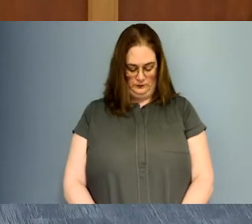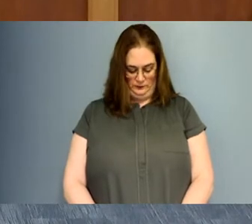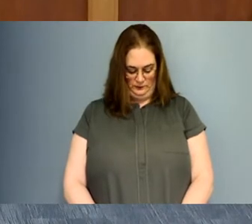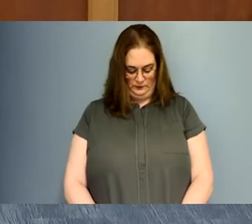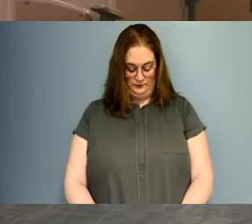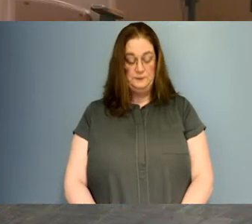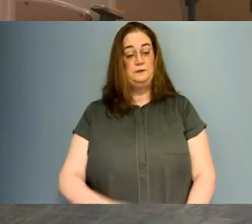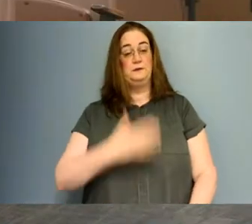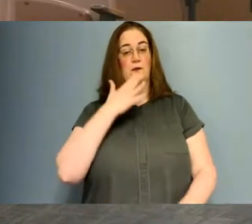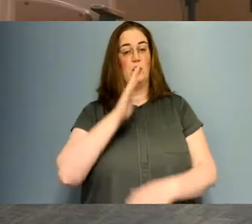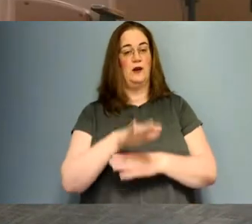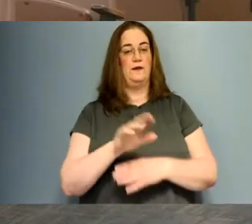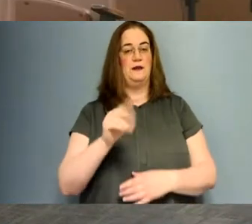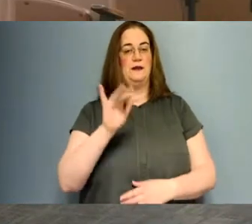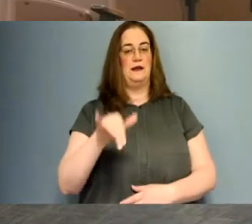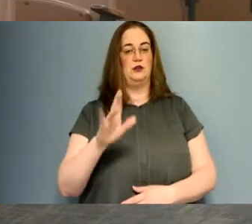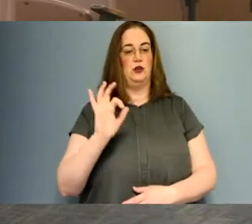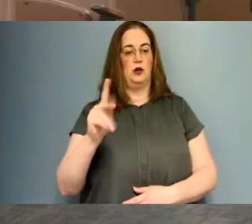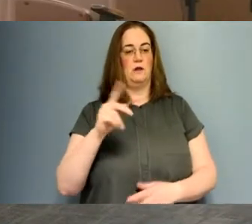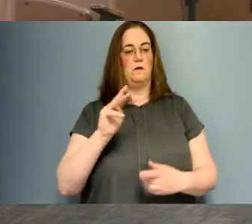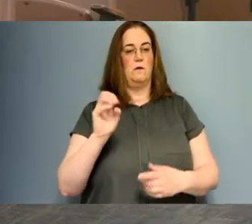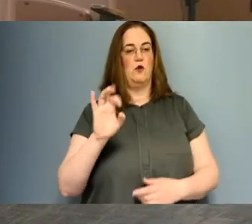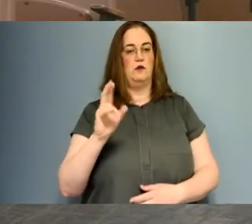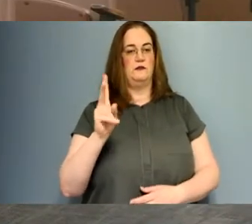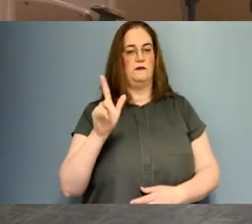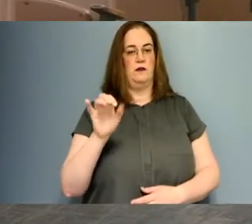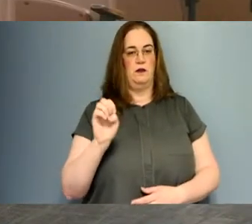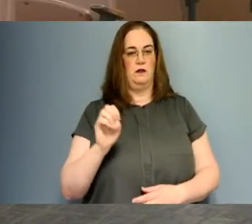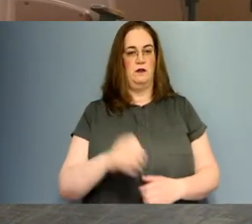Good afternoon, Nancy Sherlock from Morrisville.